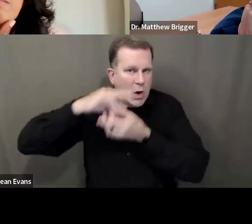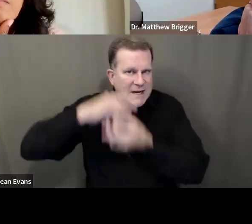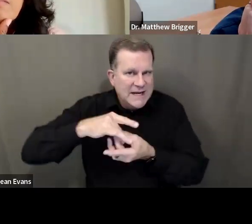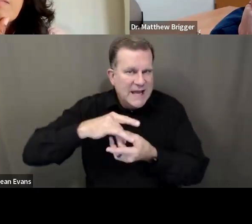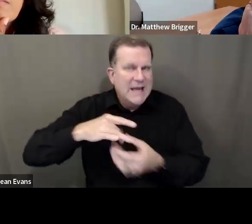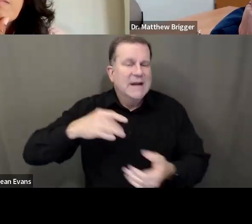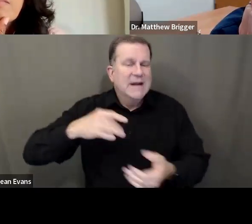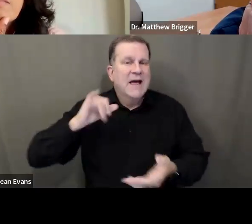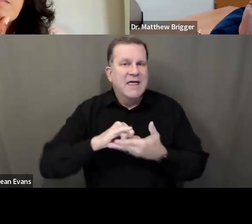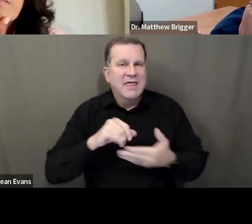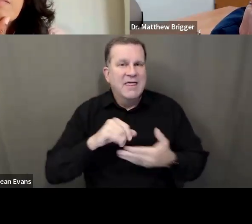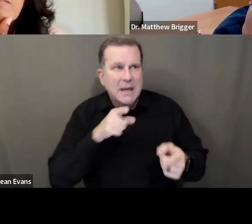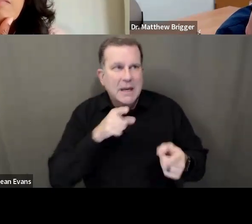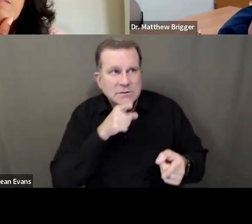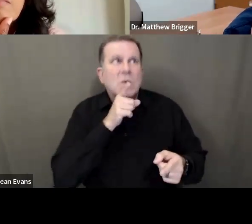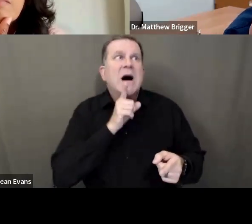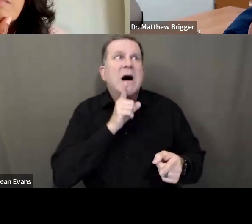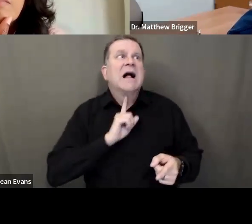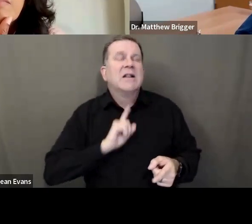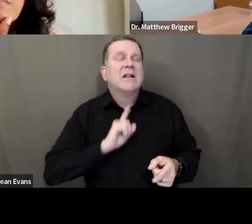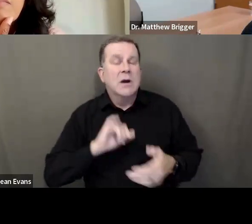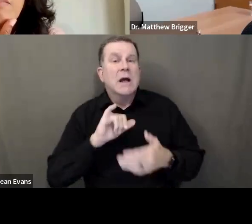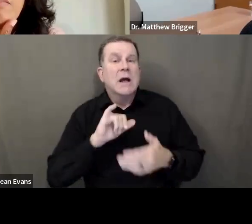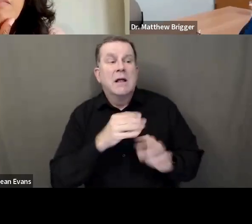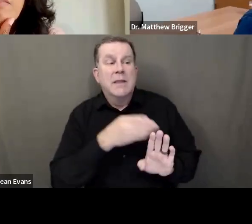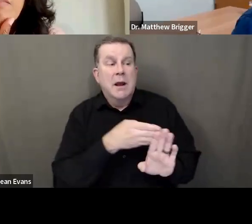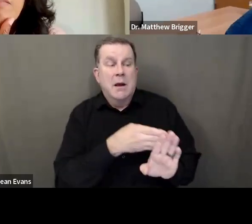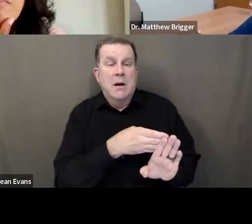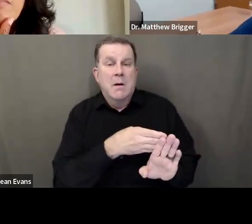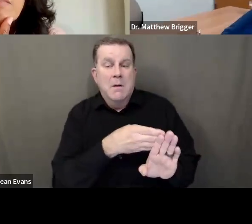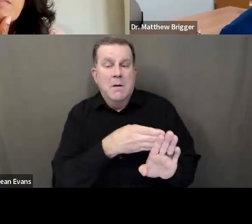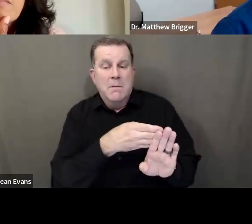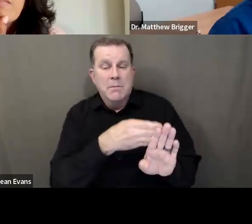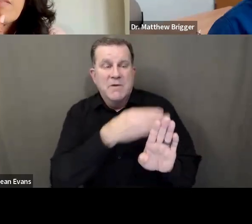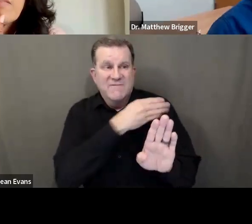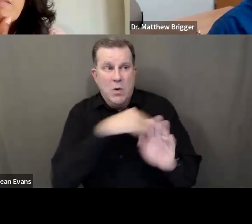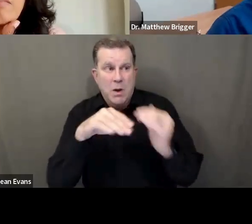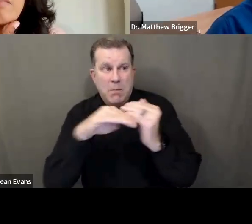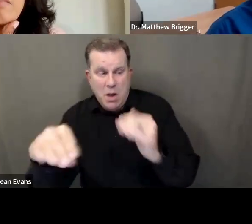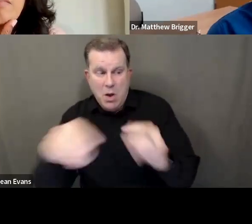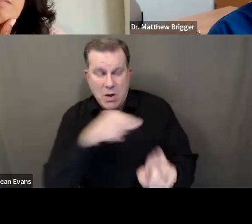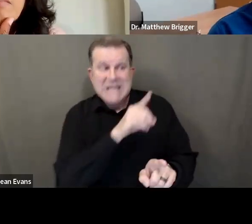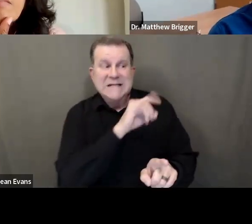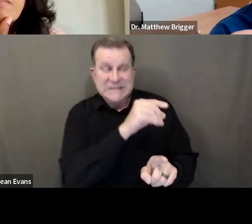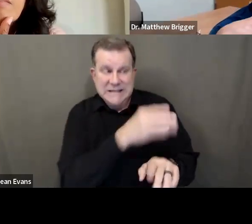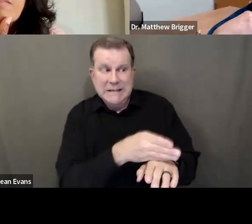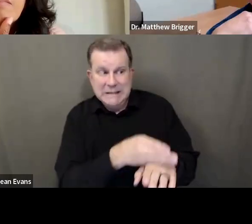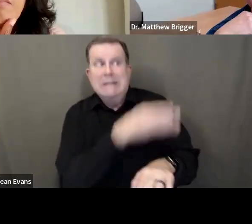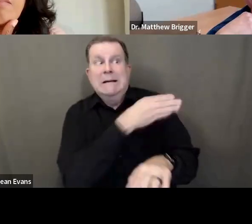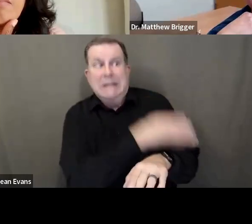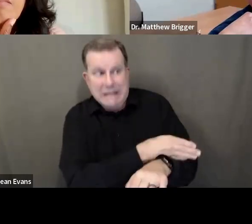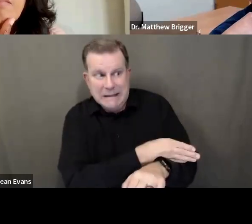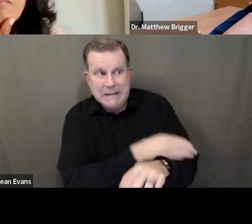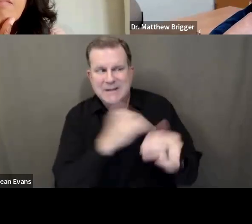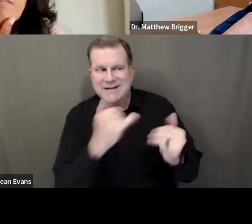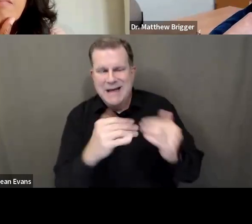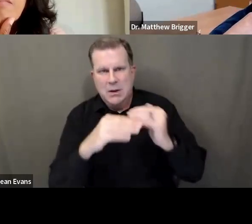initially significant improvement prior to a prolonged plateau. Do you have any suggestions?